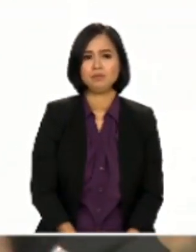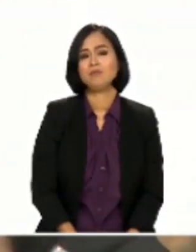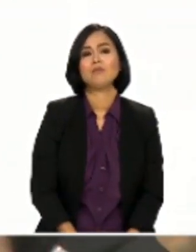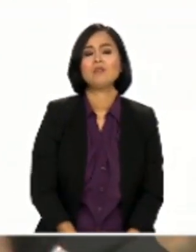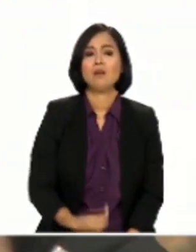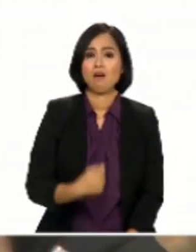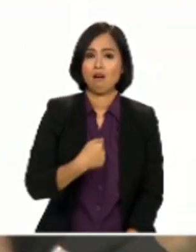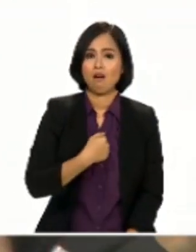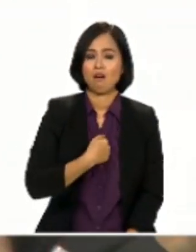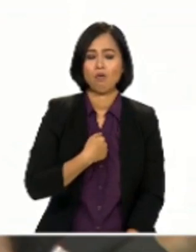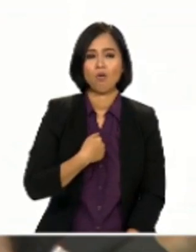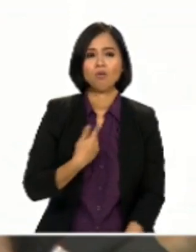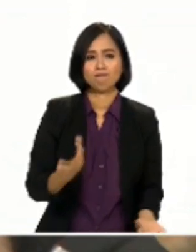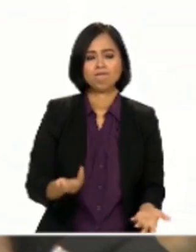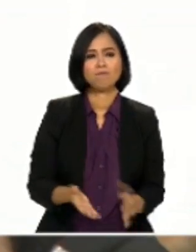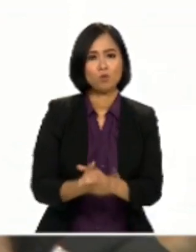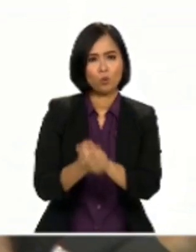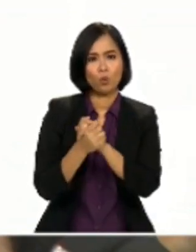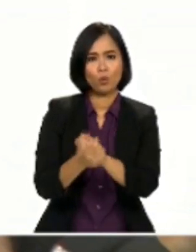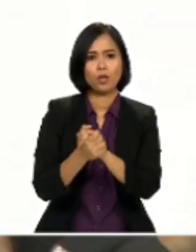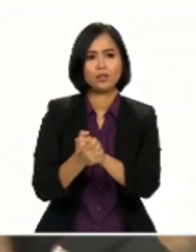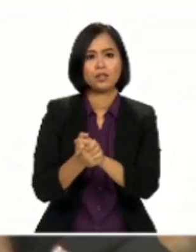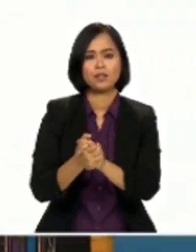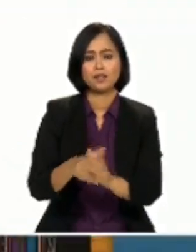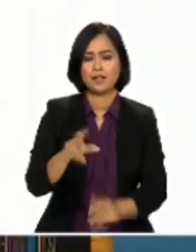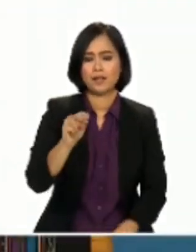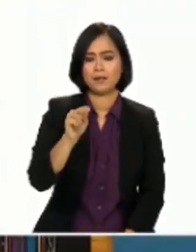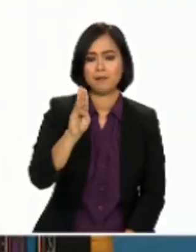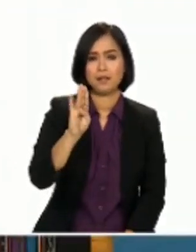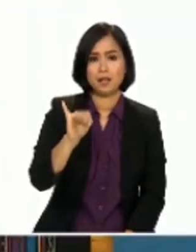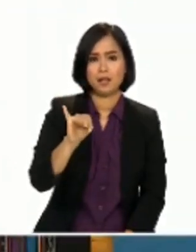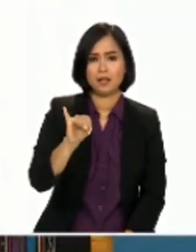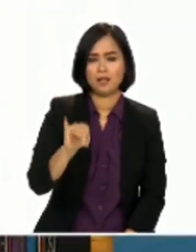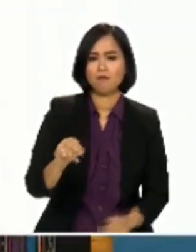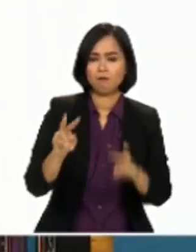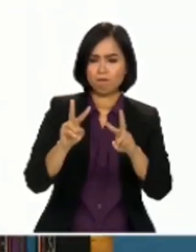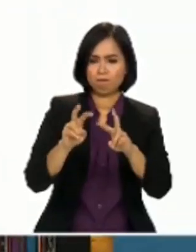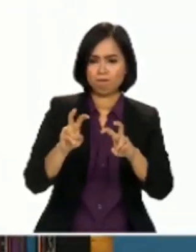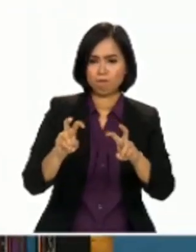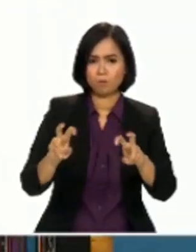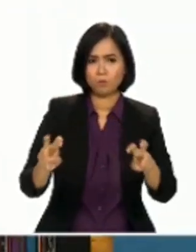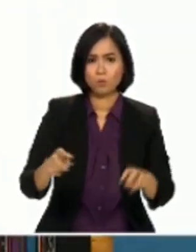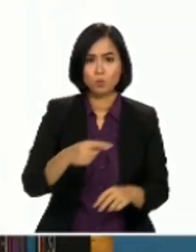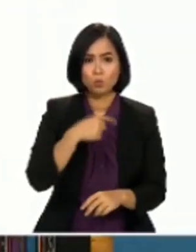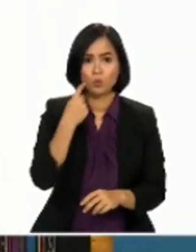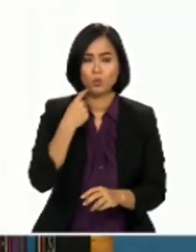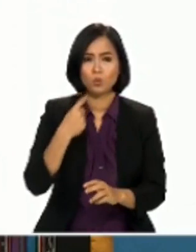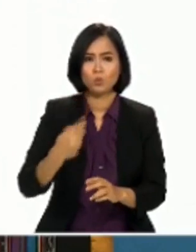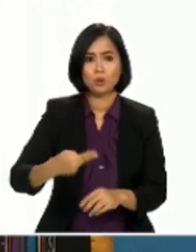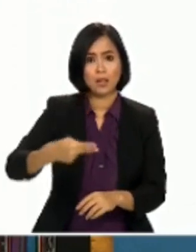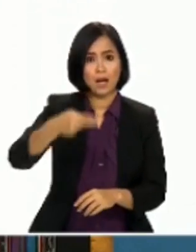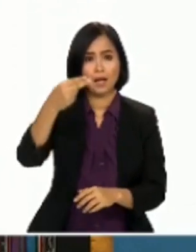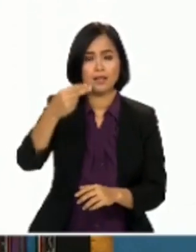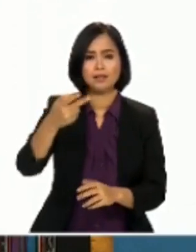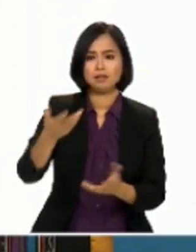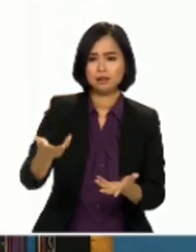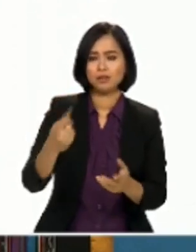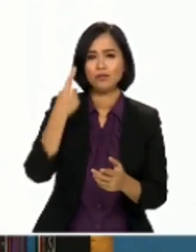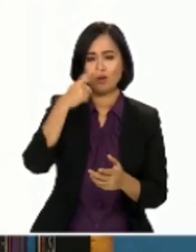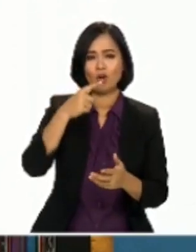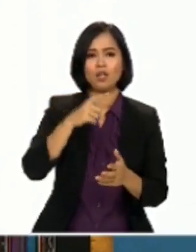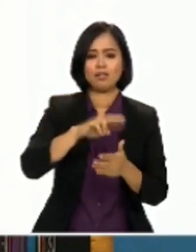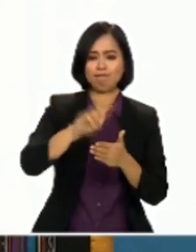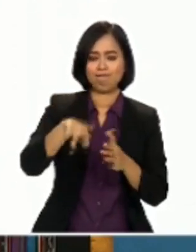the Bureau of Investigation for its handling of high-profile cases resulting in the arrest